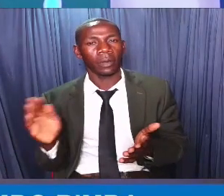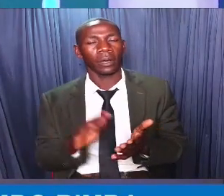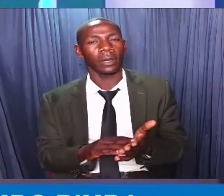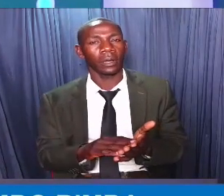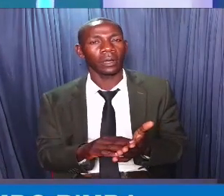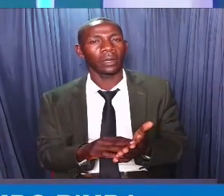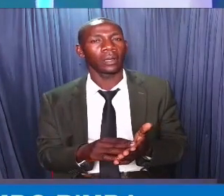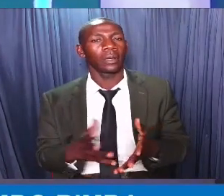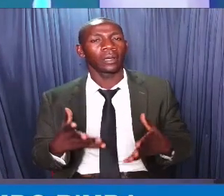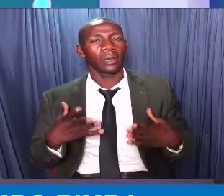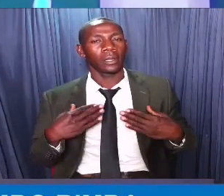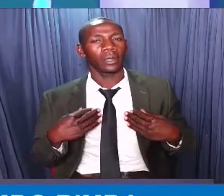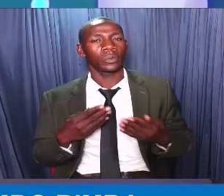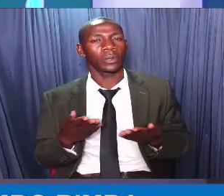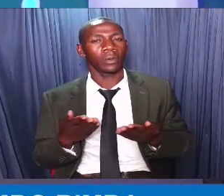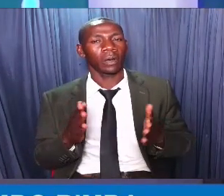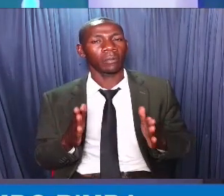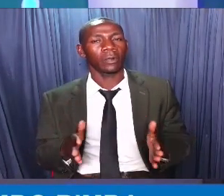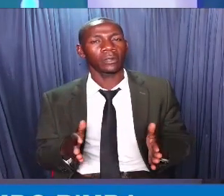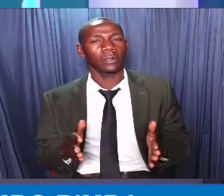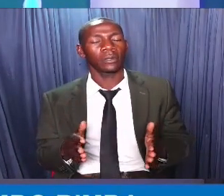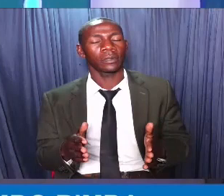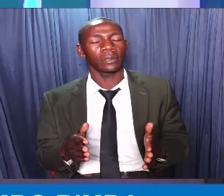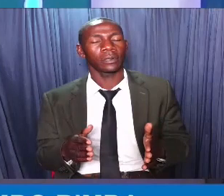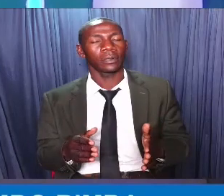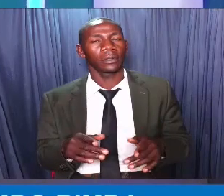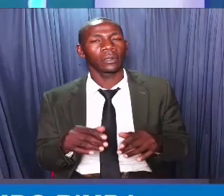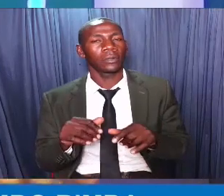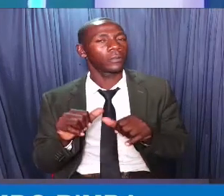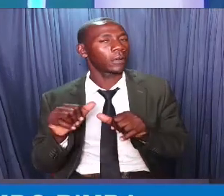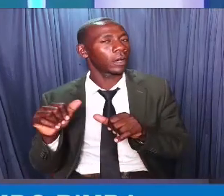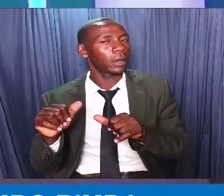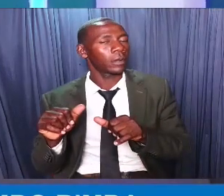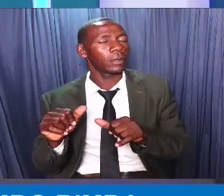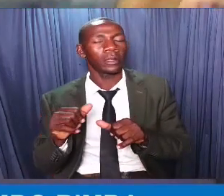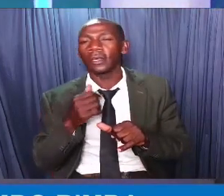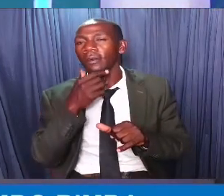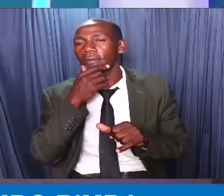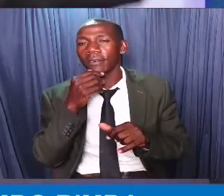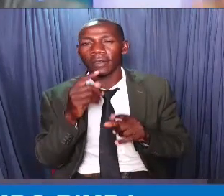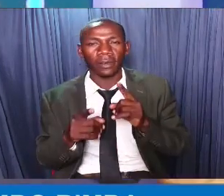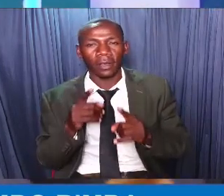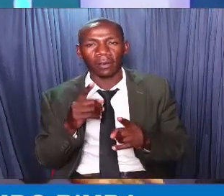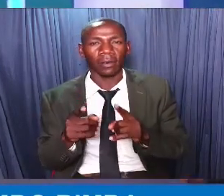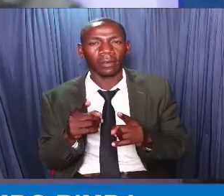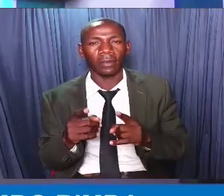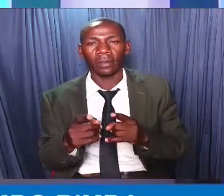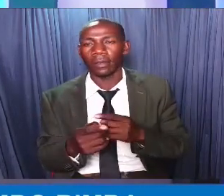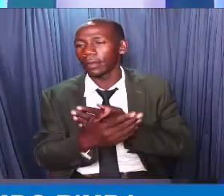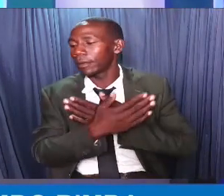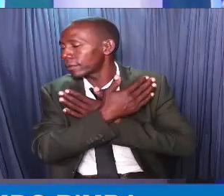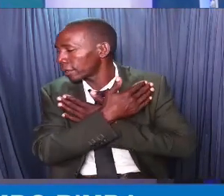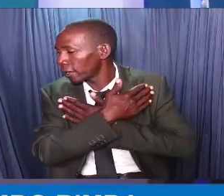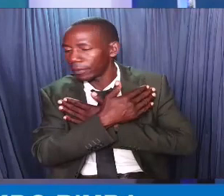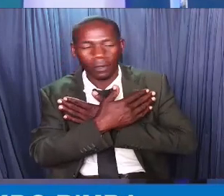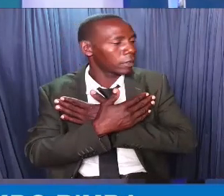back. Amekubali kuishi kama mtumwa. Accepted to live as a servant. Hata bado yuko mbali. From far away. Baba alimkimbilia. The father ran unto him. Akamweka